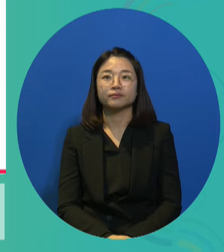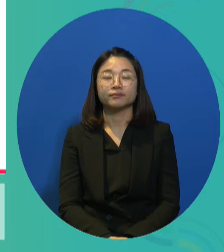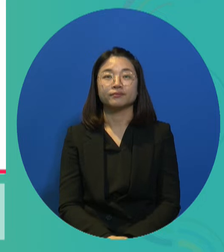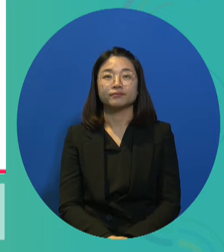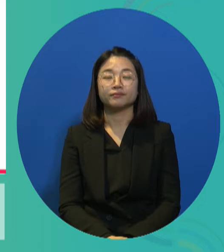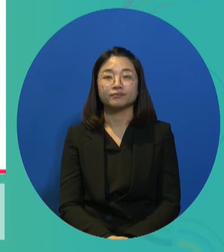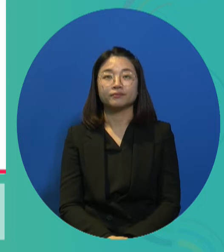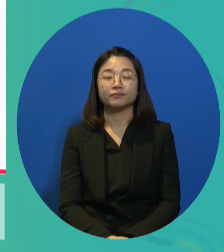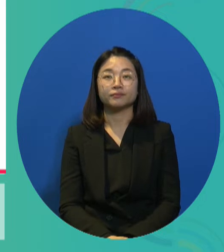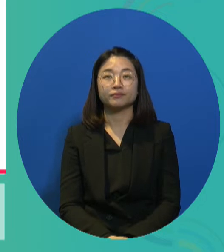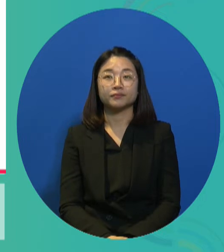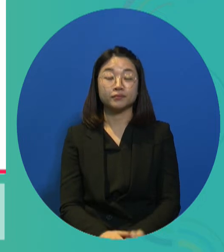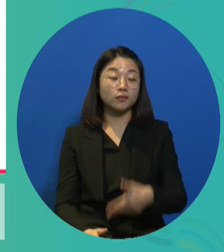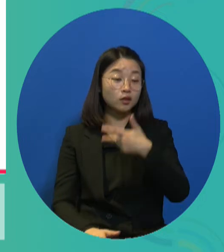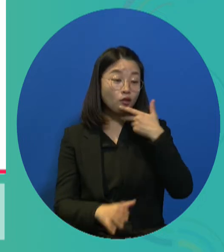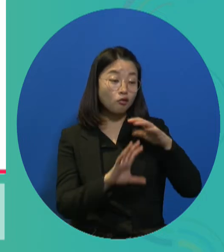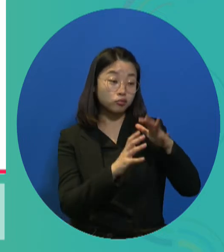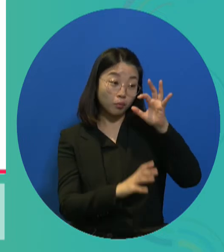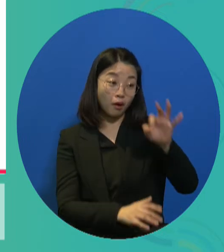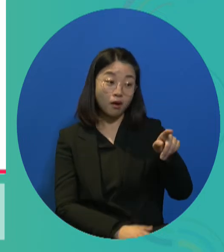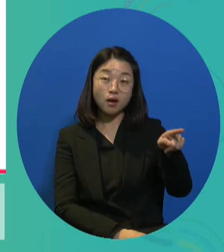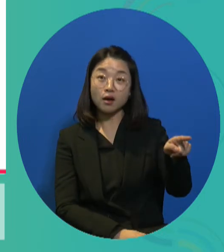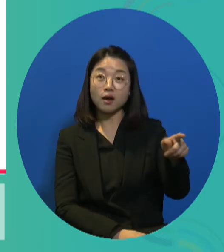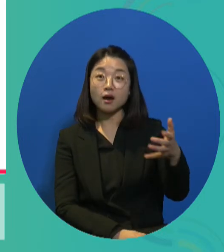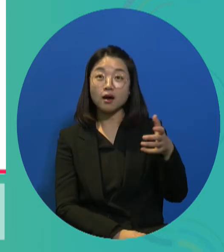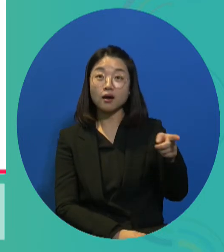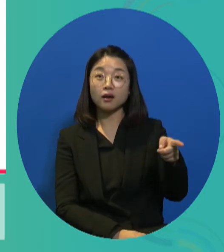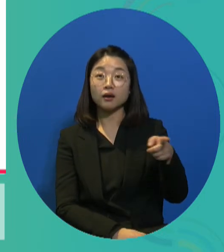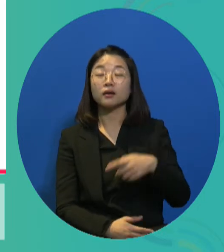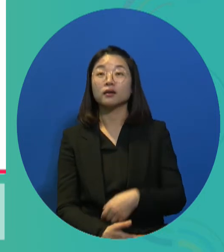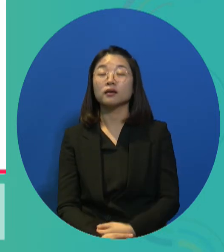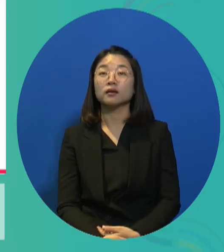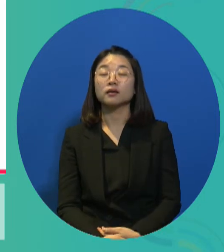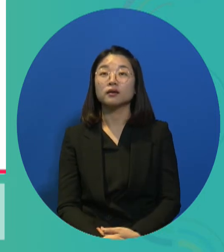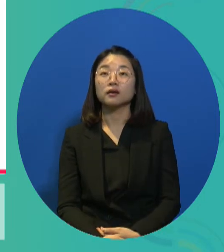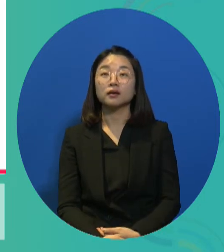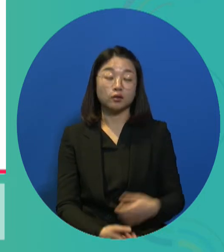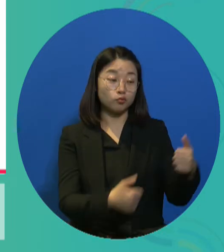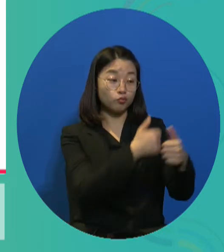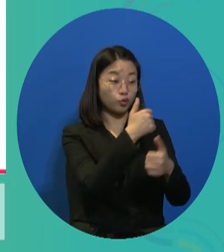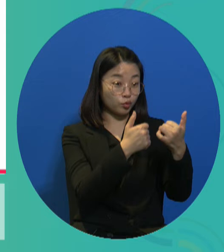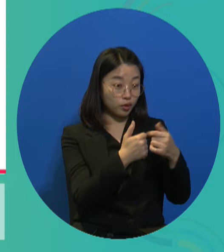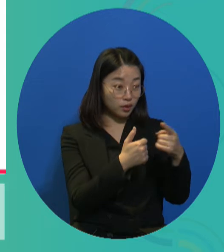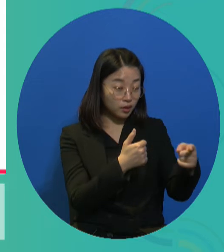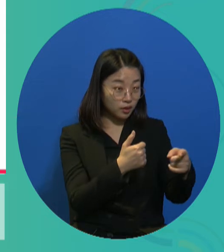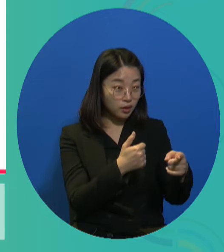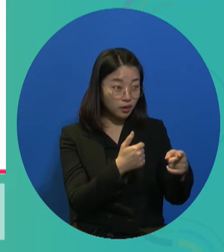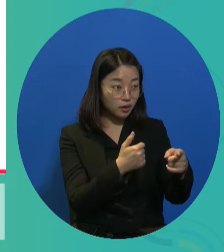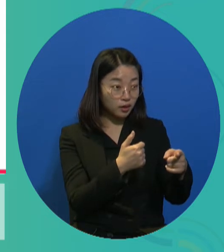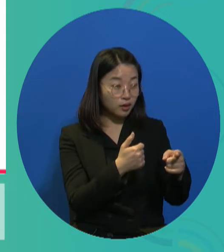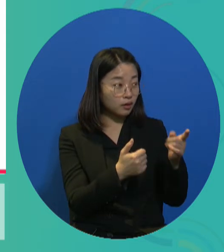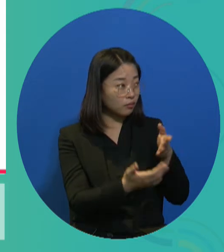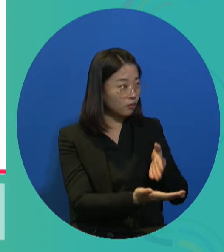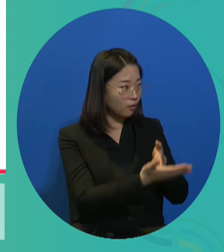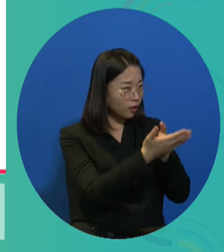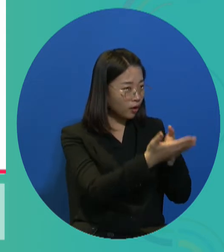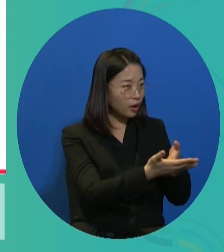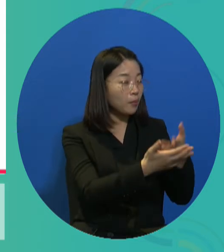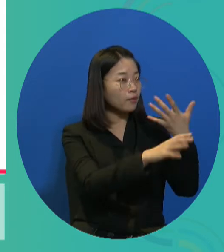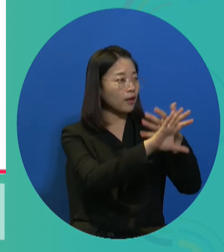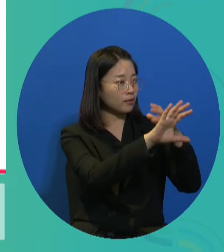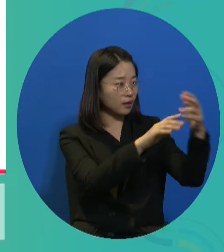conducted, and the findings will be announced. The case in the UK that was mentioned in the first